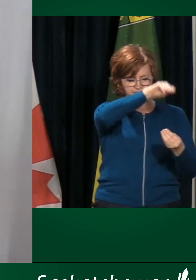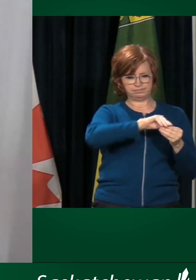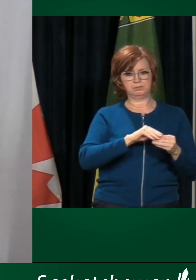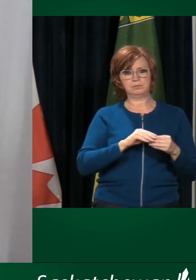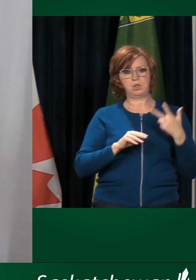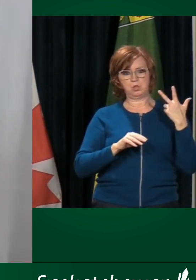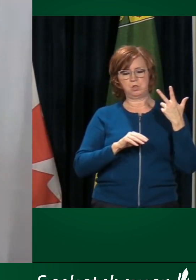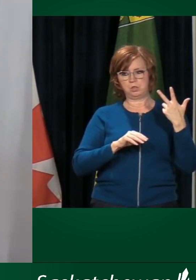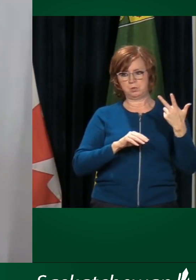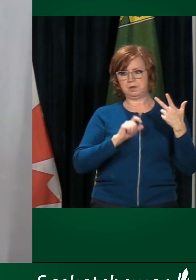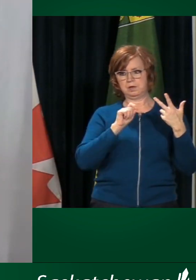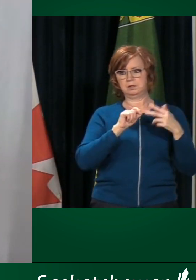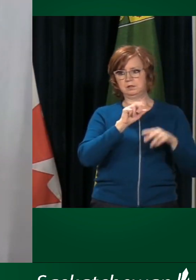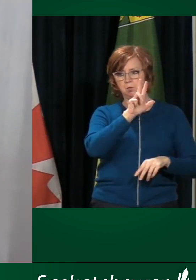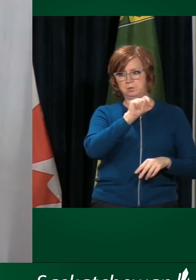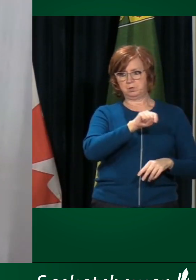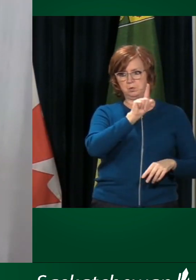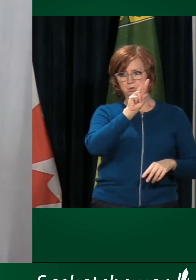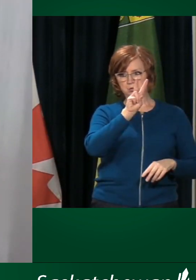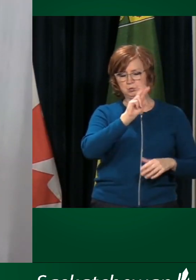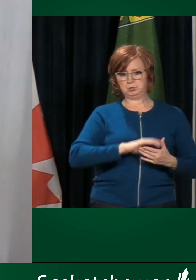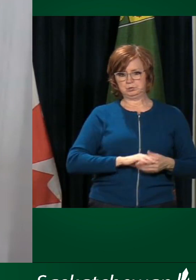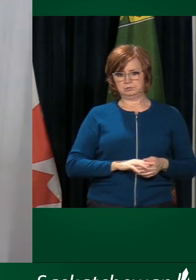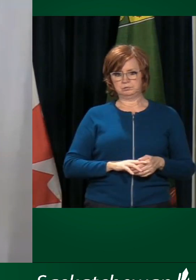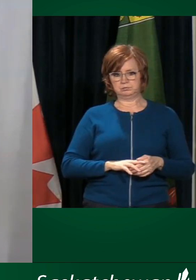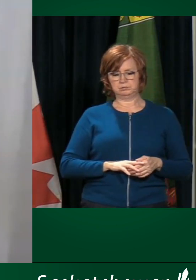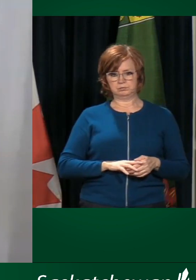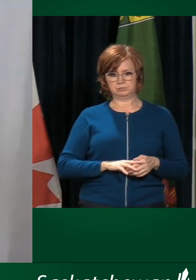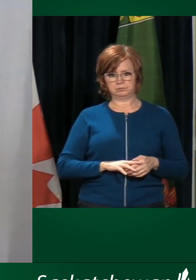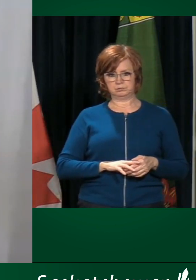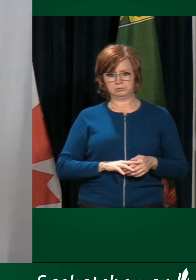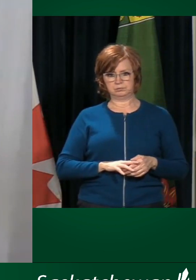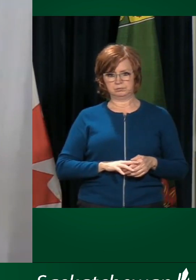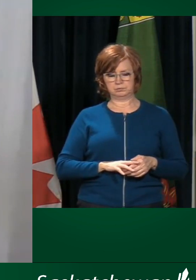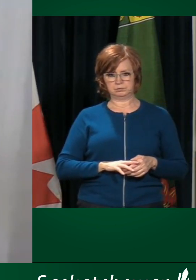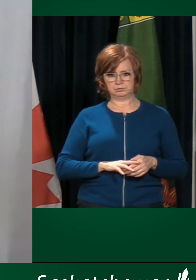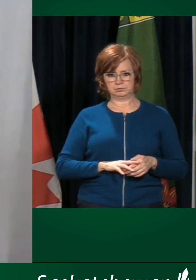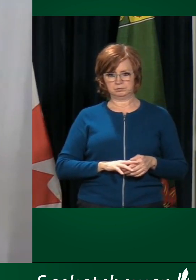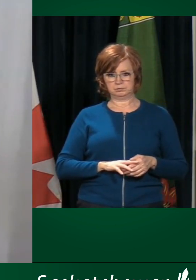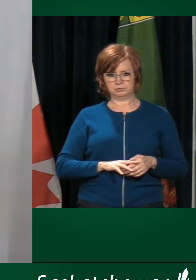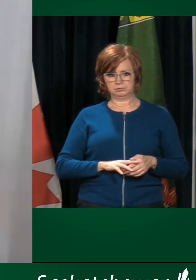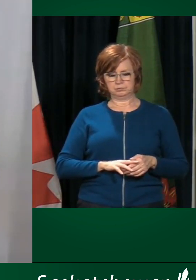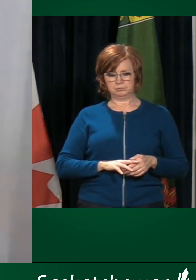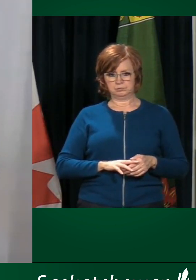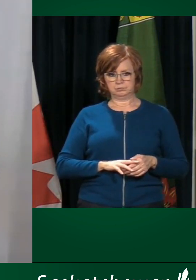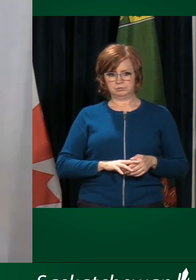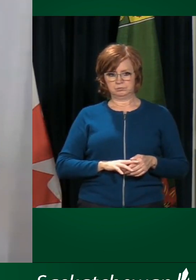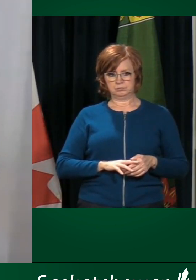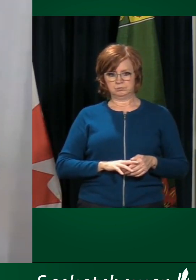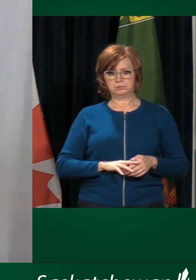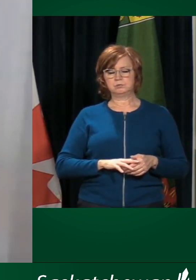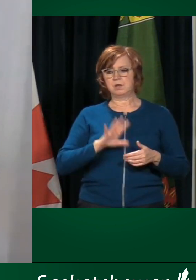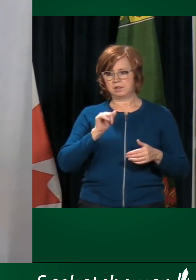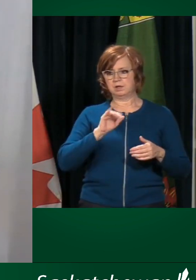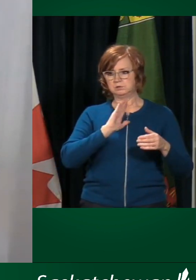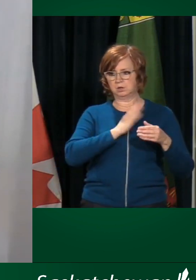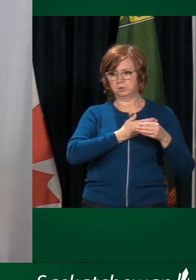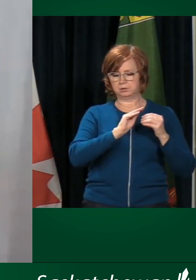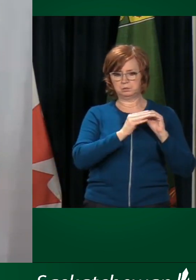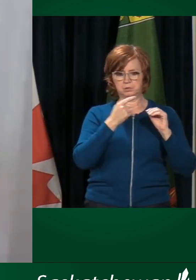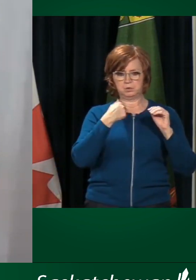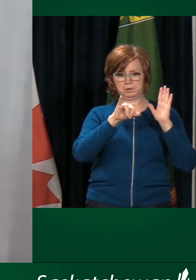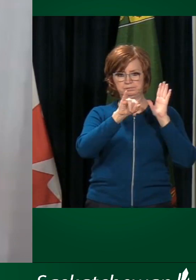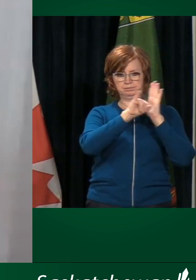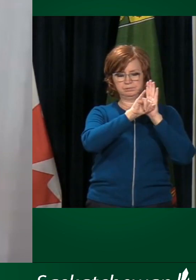number that they came to conclusion with the most confidence. And there are some confidence intervals around that, but that was the number that we